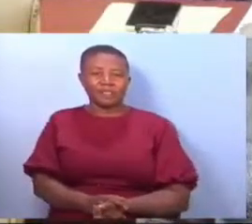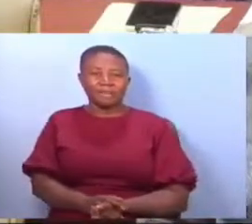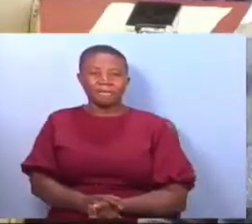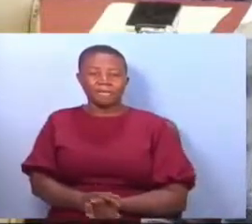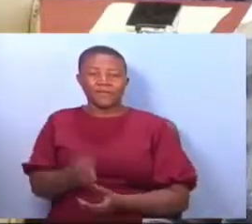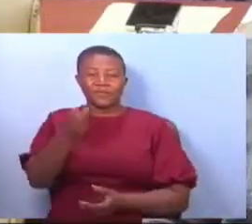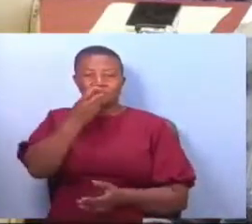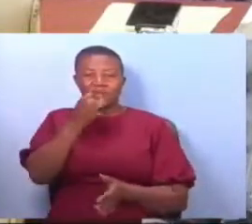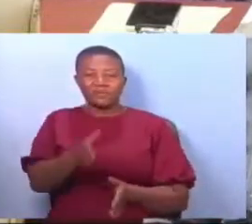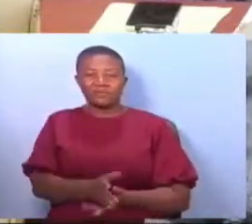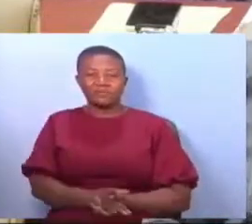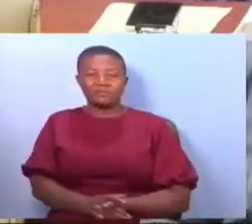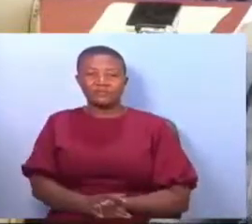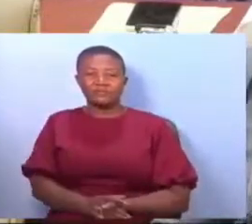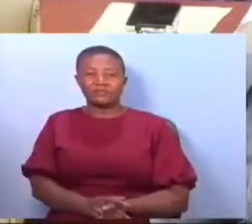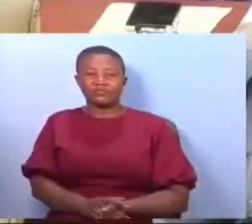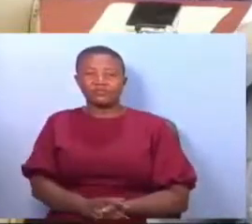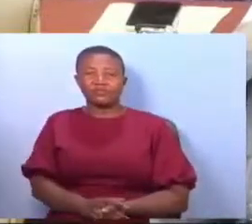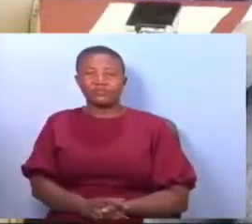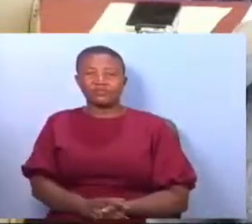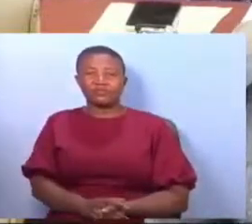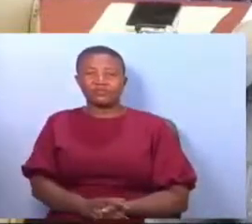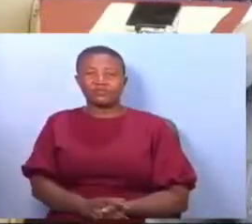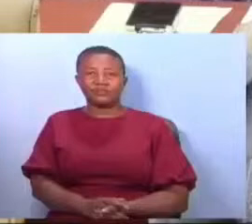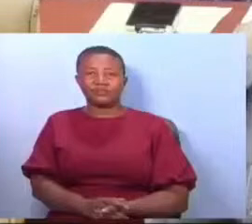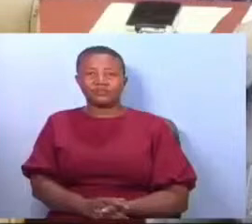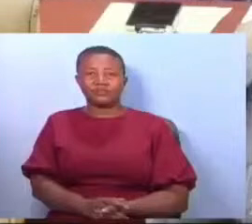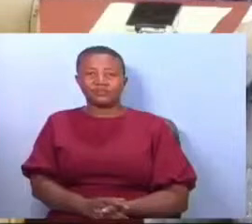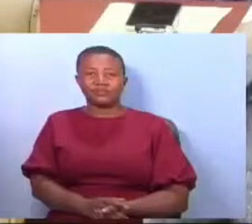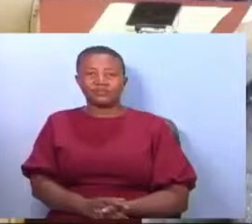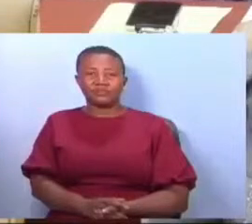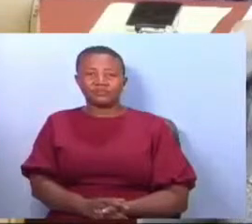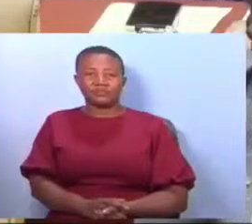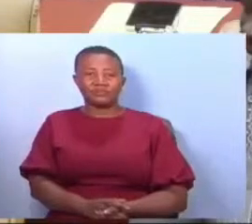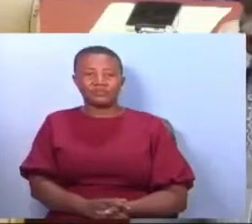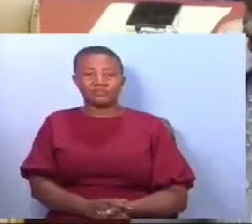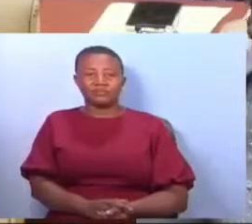Mr. Speaker, and this